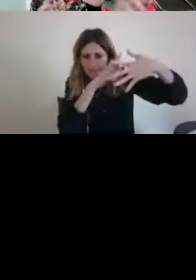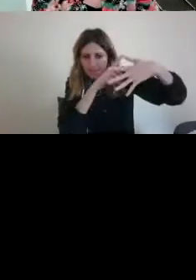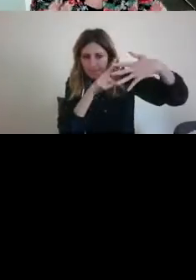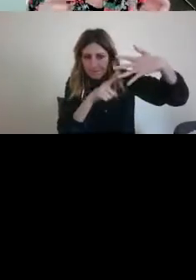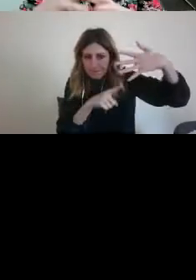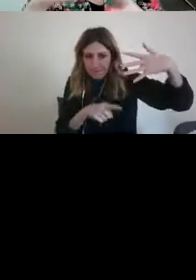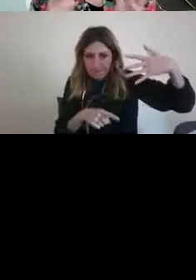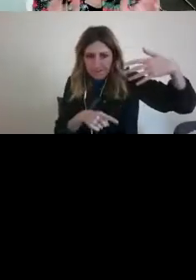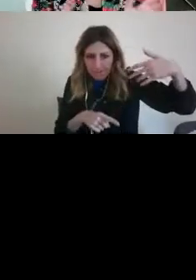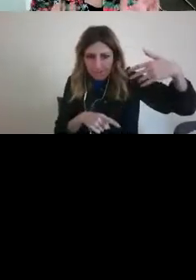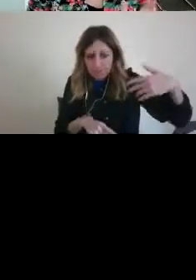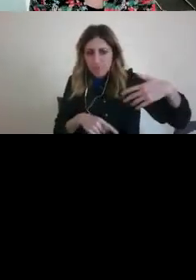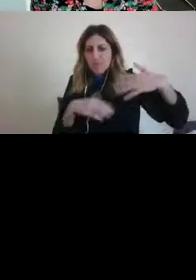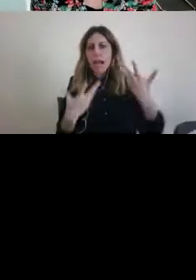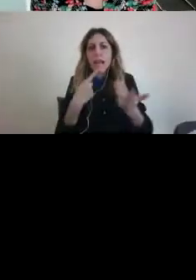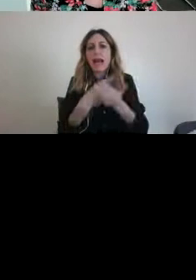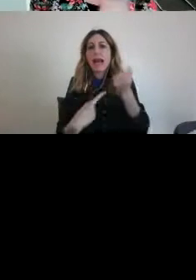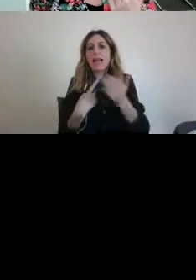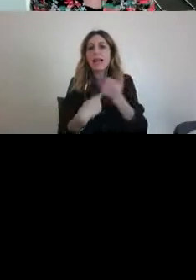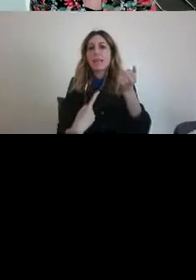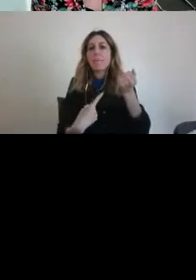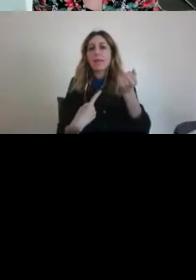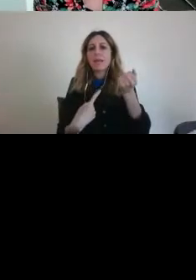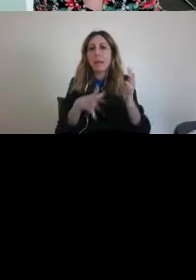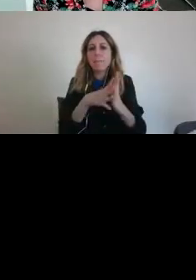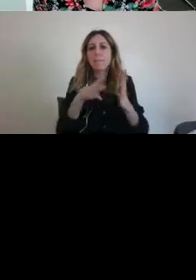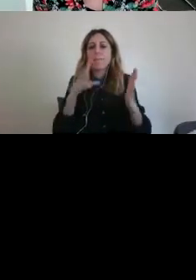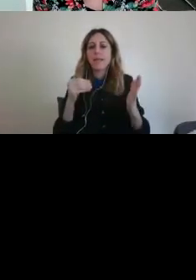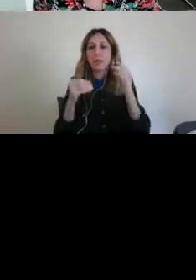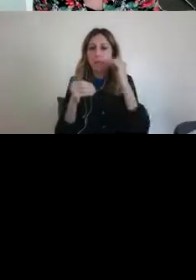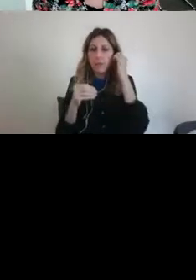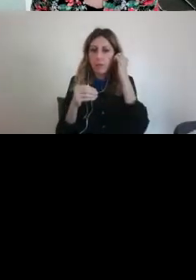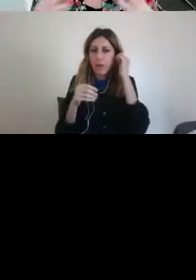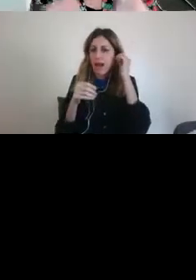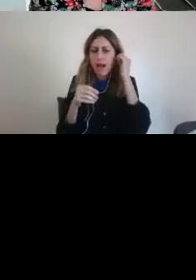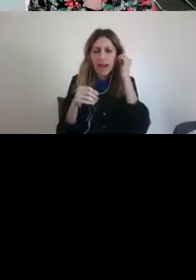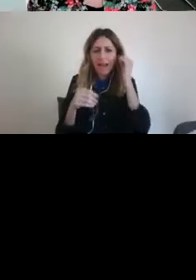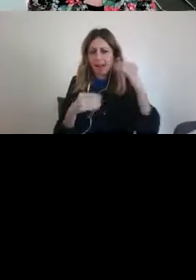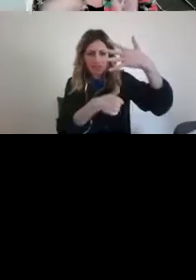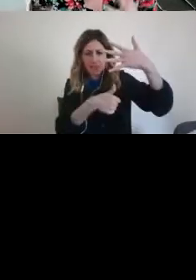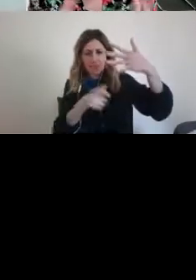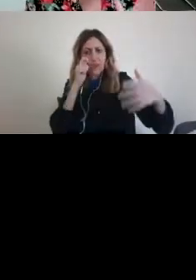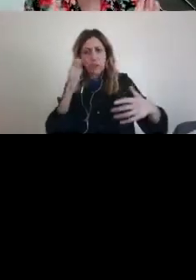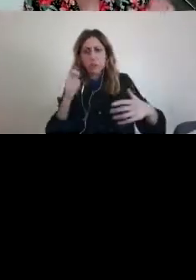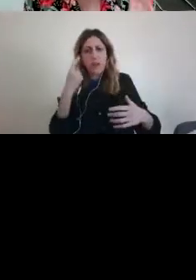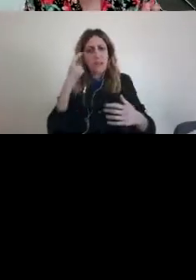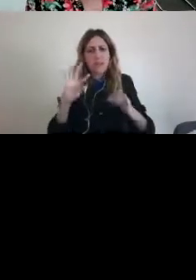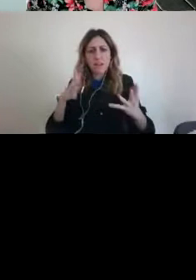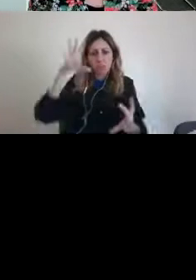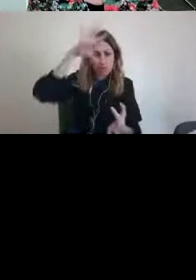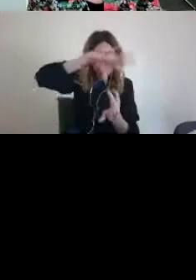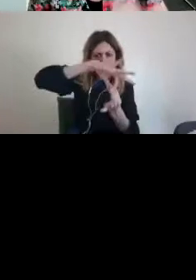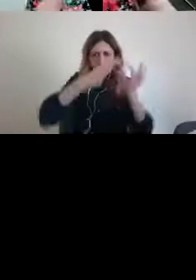to Google, it's not clear what their relationship is. How are these things connected? So at Yoast, we fixed this rather